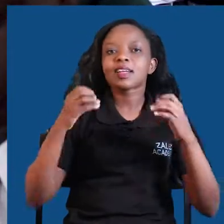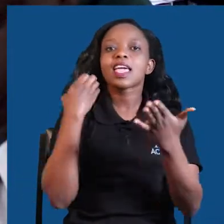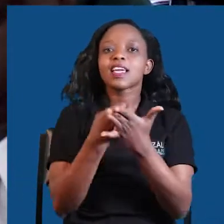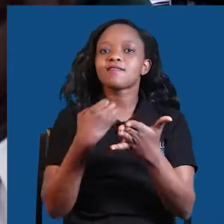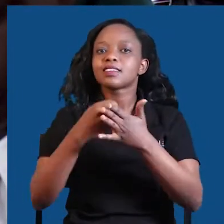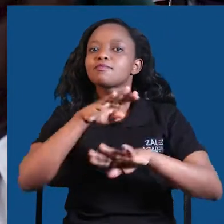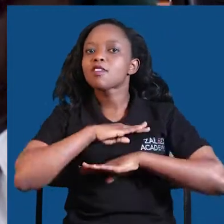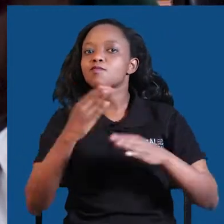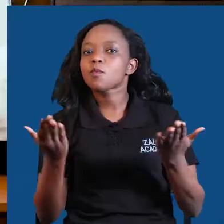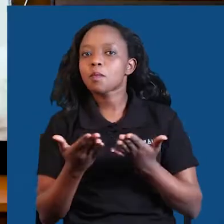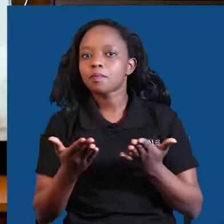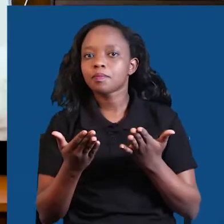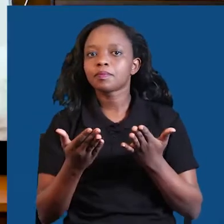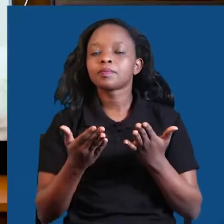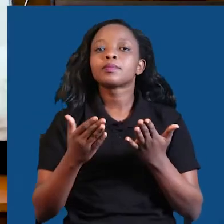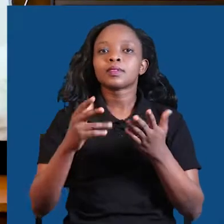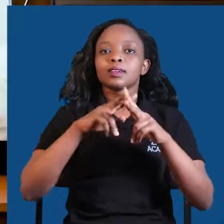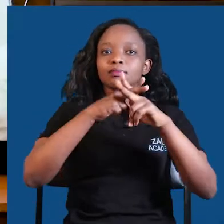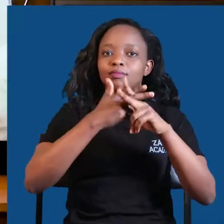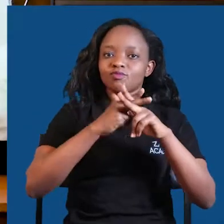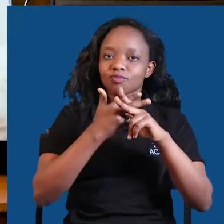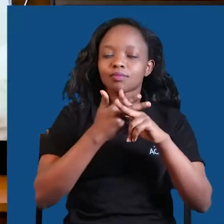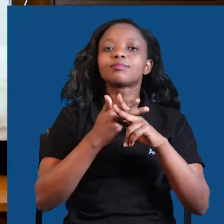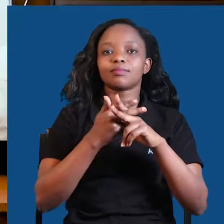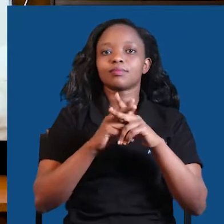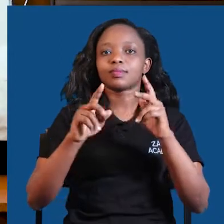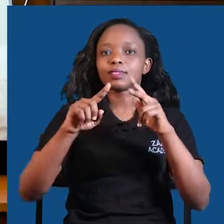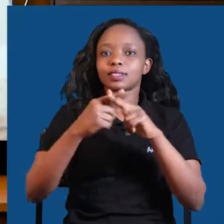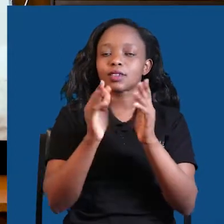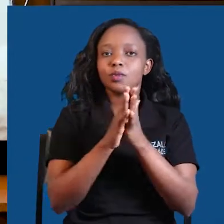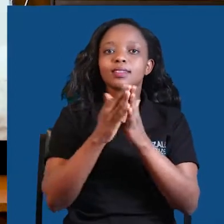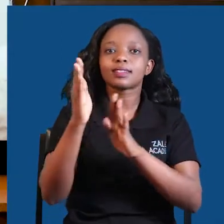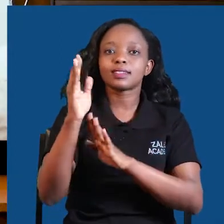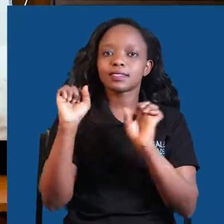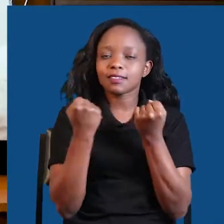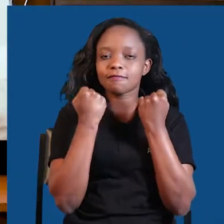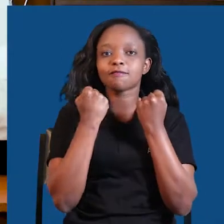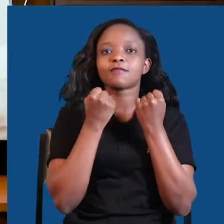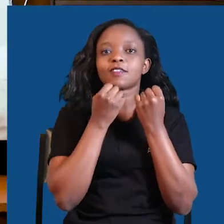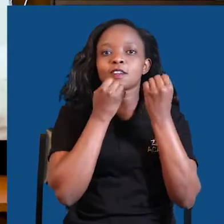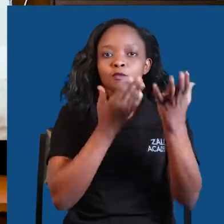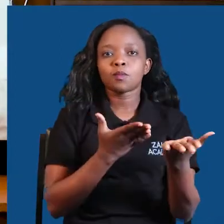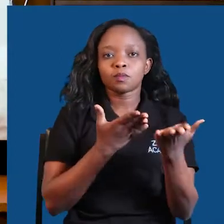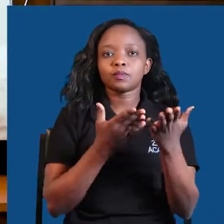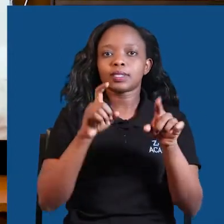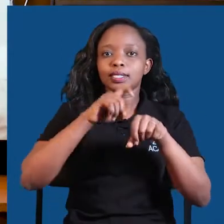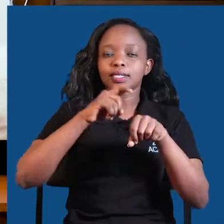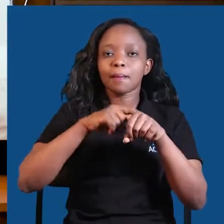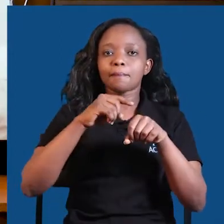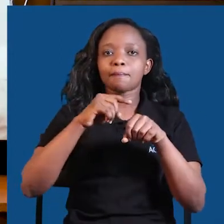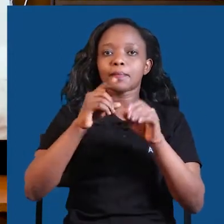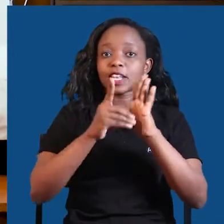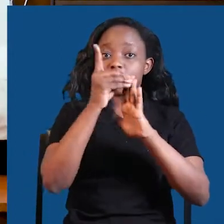analyzing digital evidence. And then we have security engineering. This is coming up with secure designs. So when Collins is coming